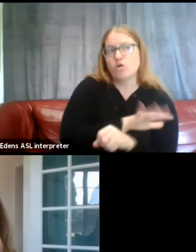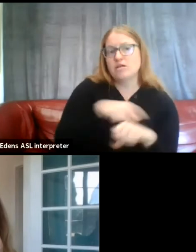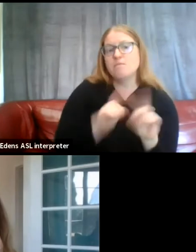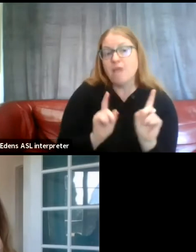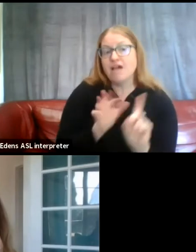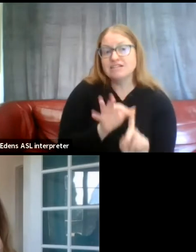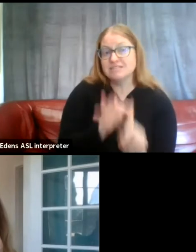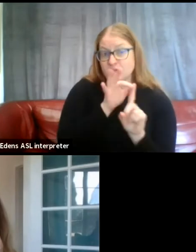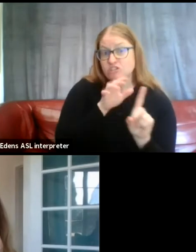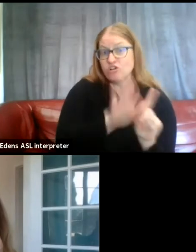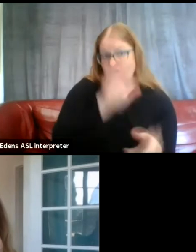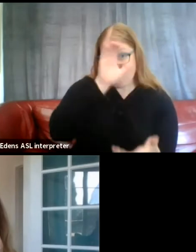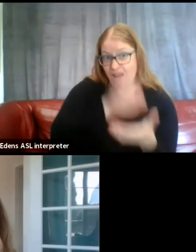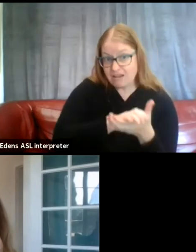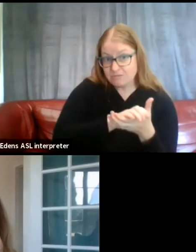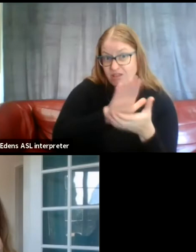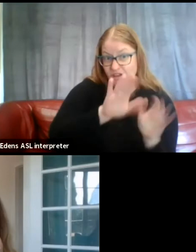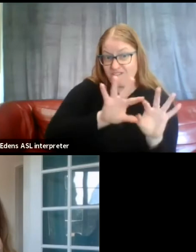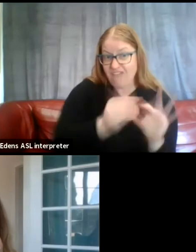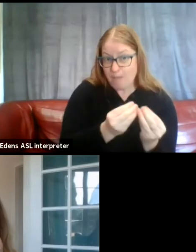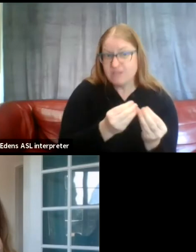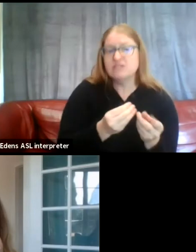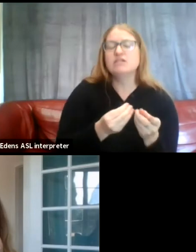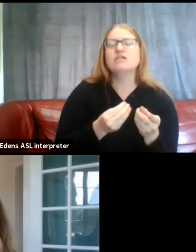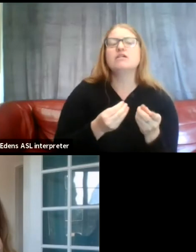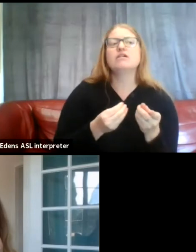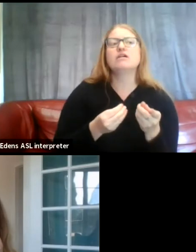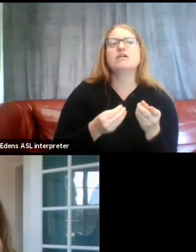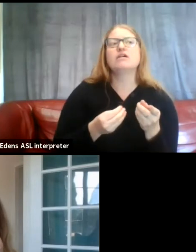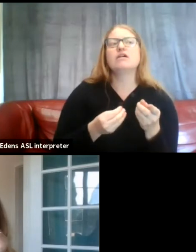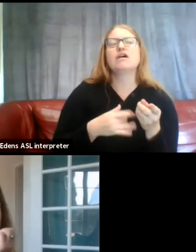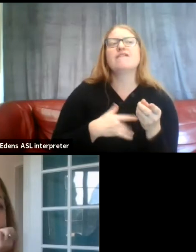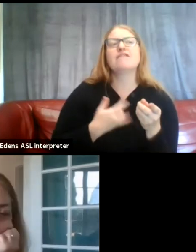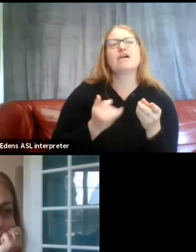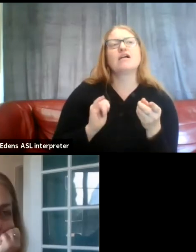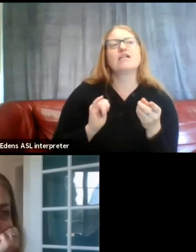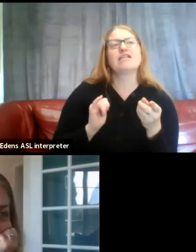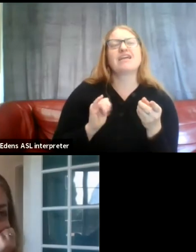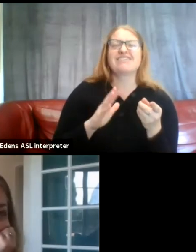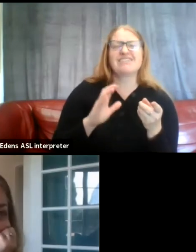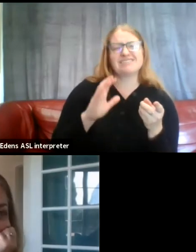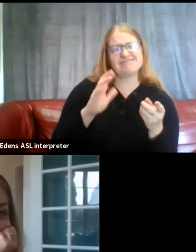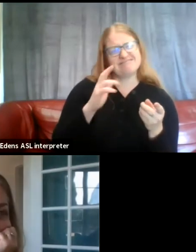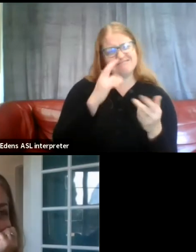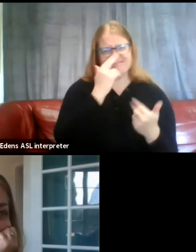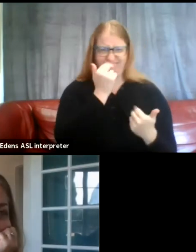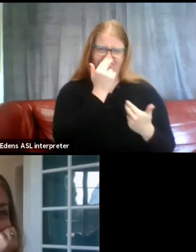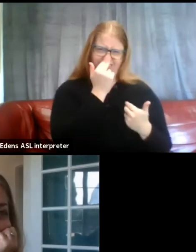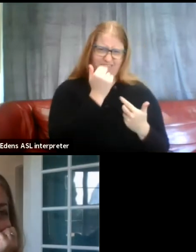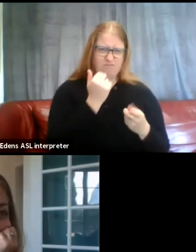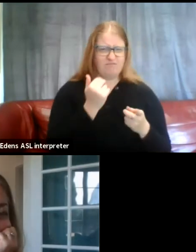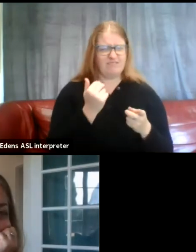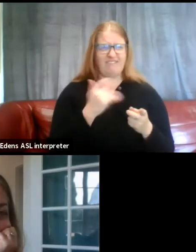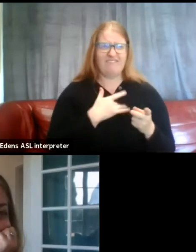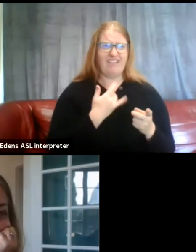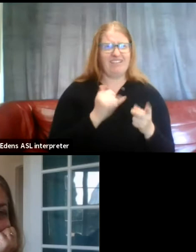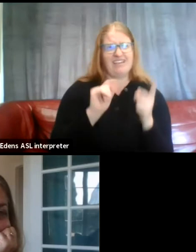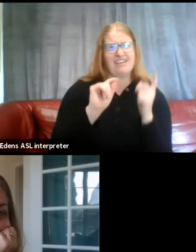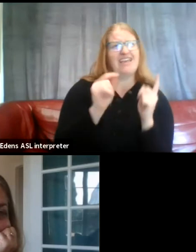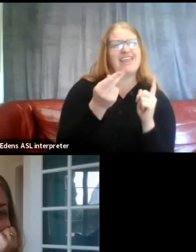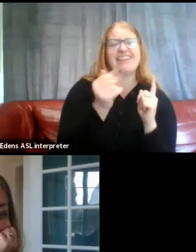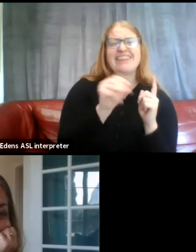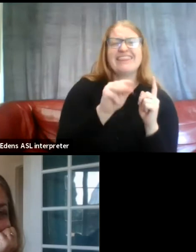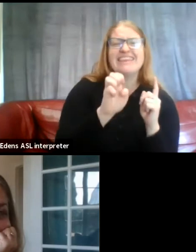her husband's family, I felt like it treated them in a cartoonish way that felt like a theme park version